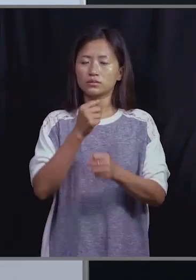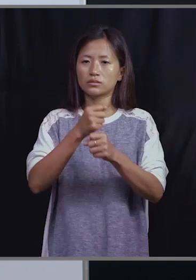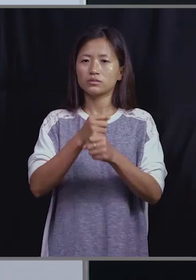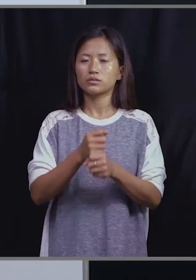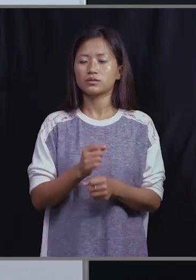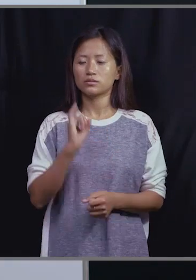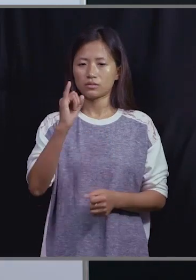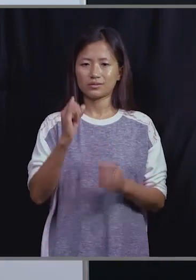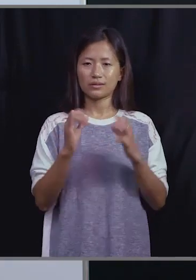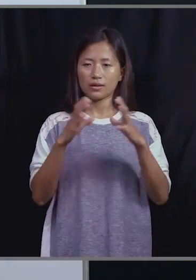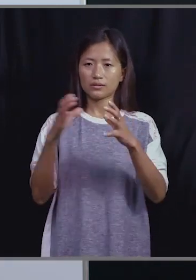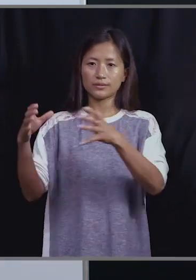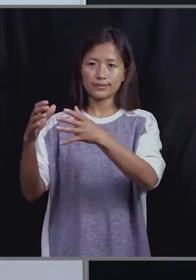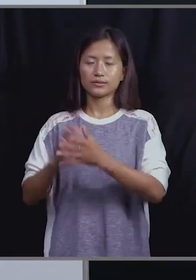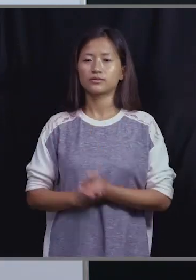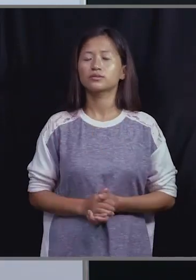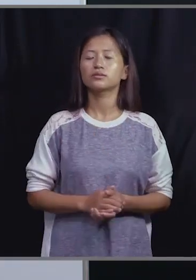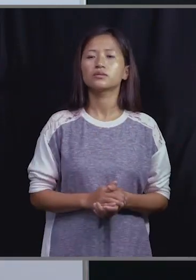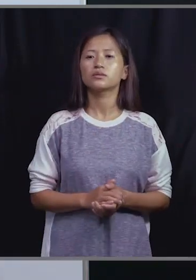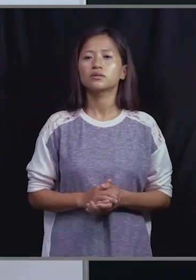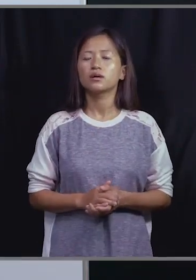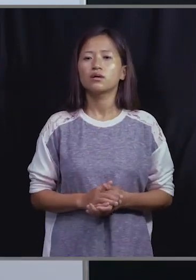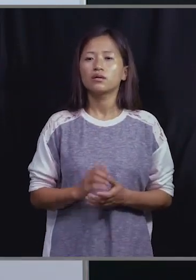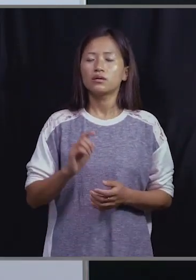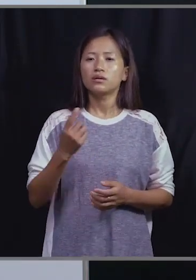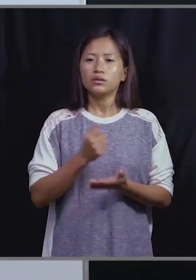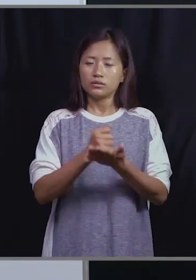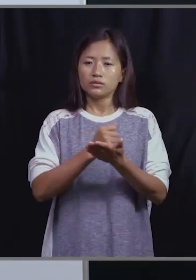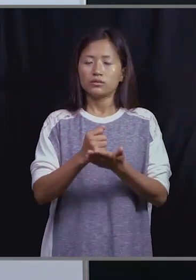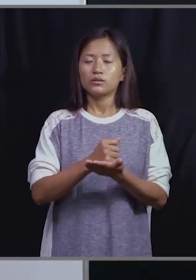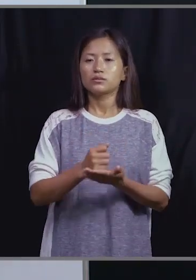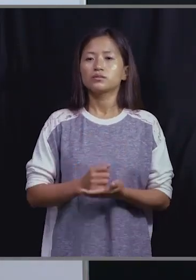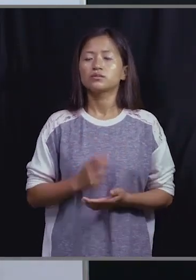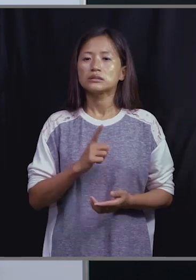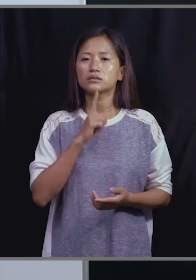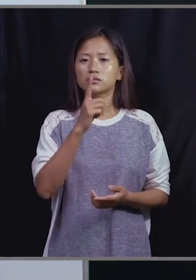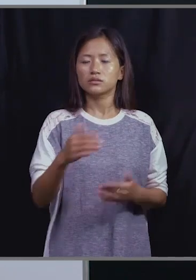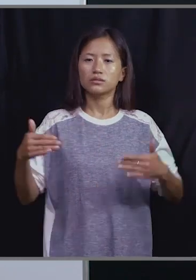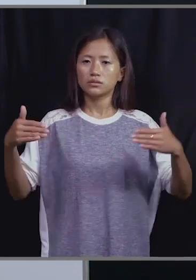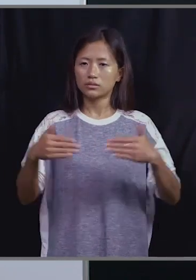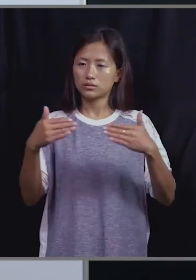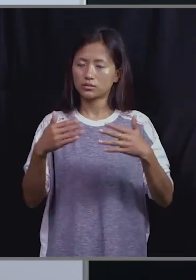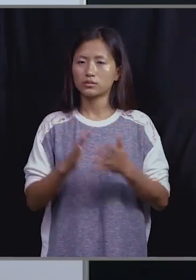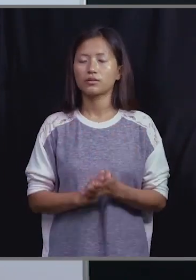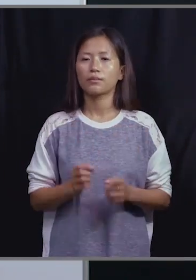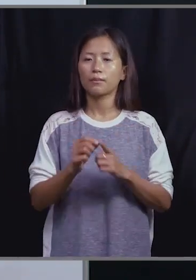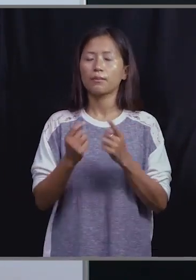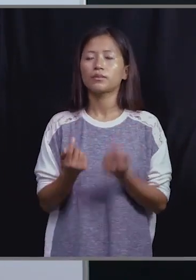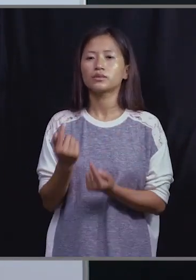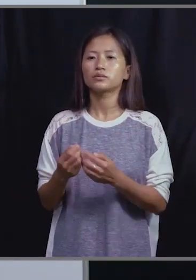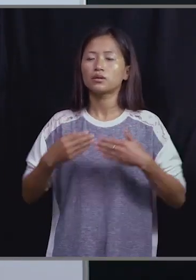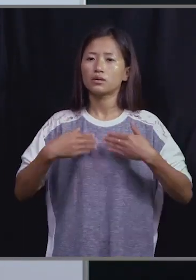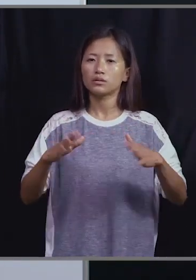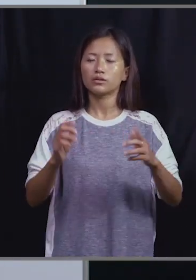his industry. But when Gorbachev came about, he somewhat tried to introduce a reform, okay, in political, that is, he